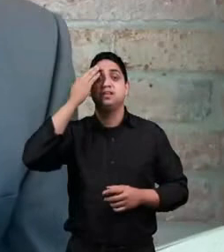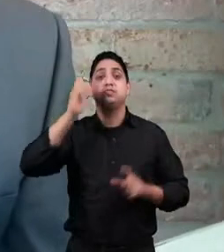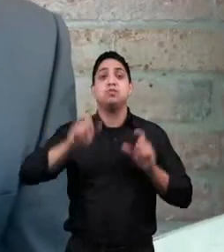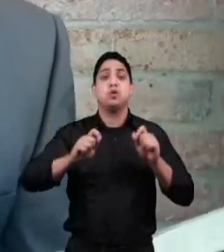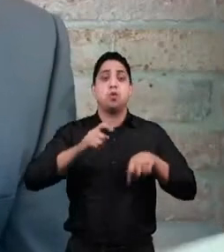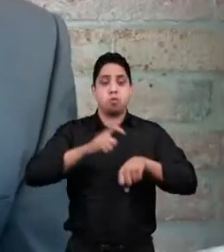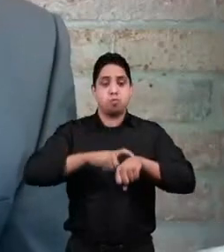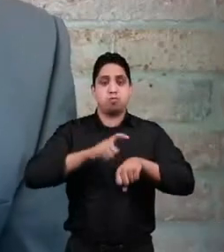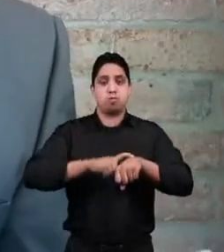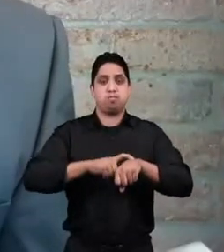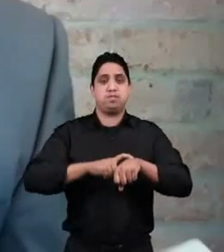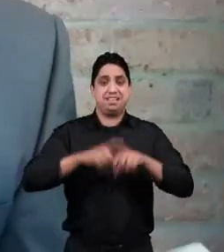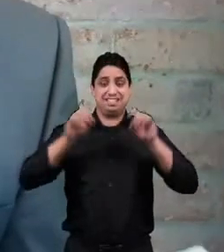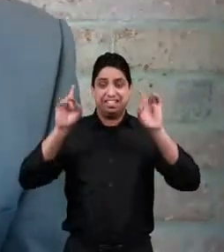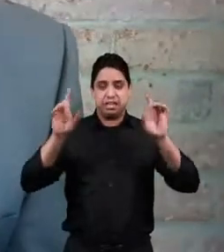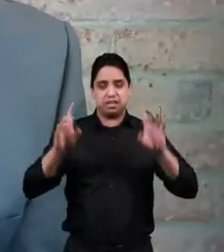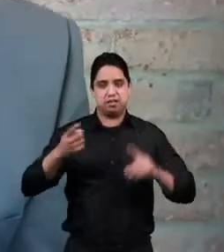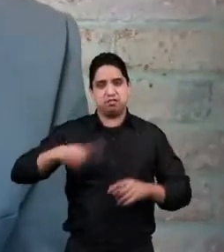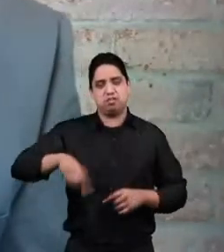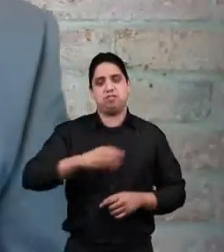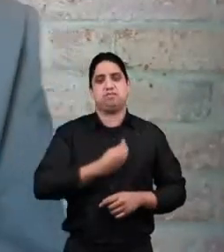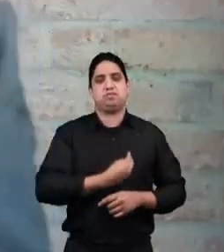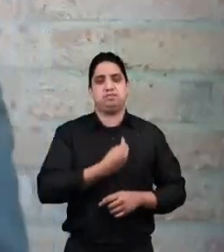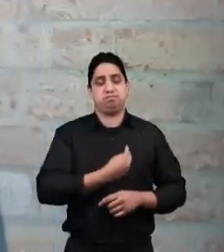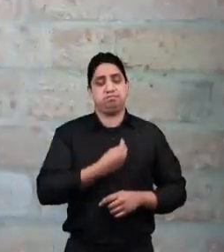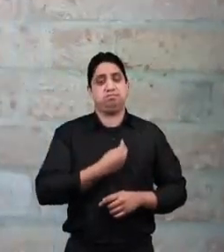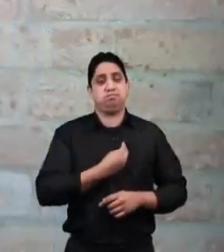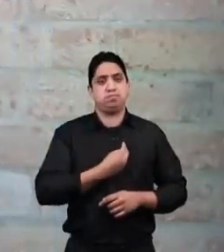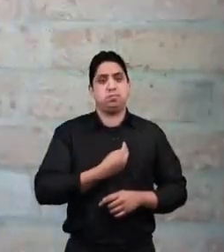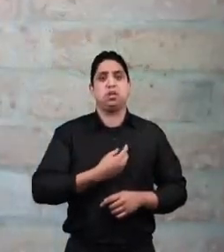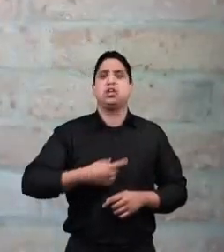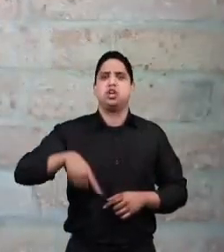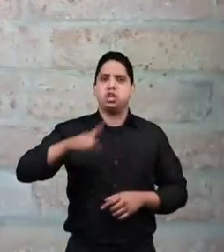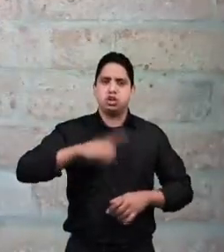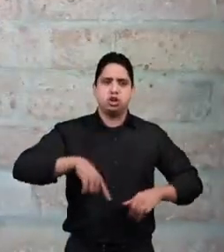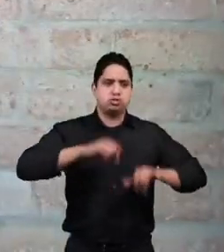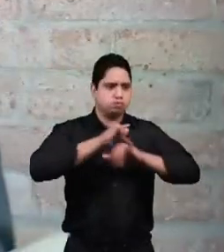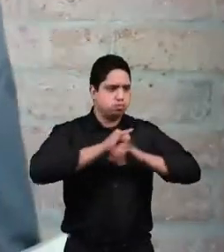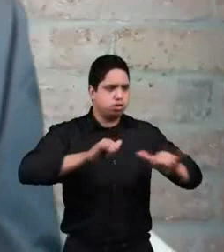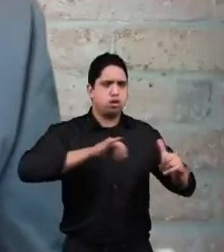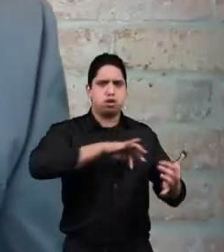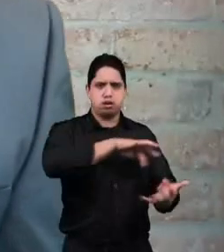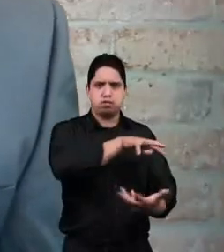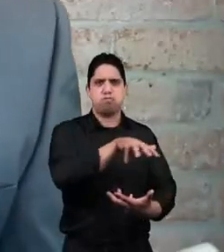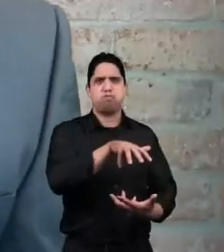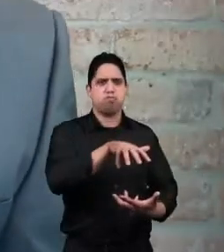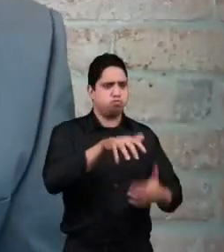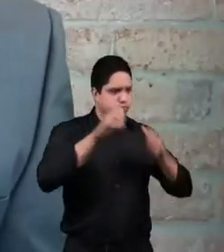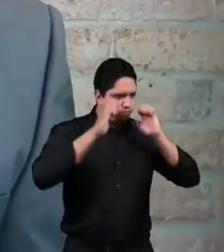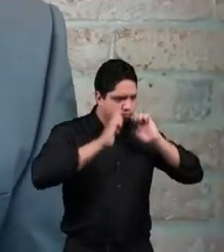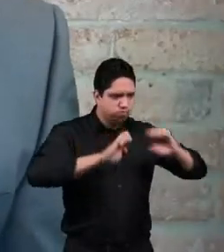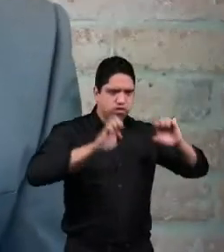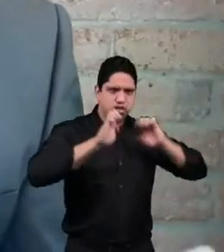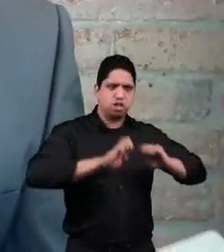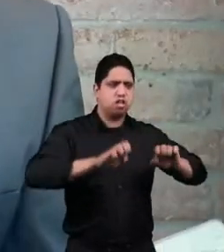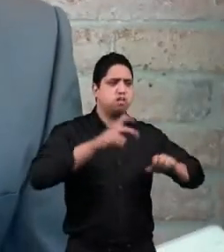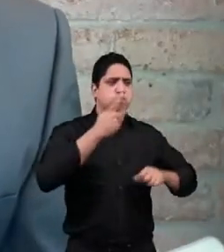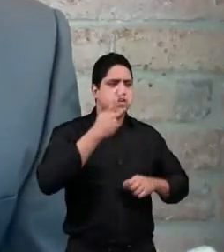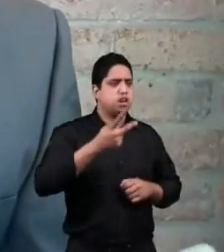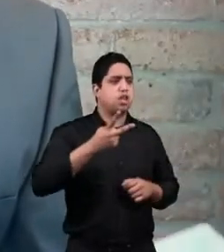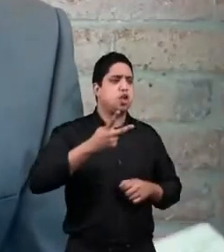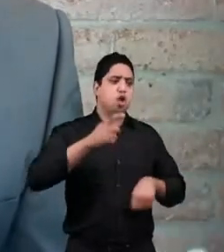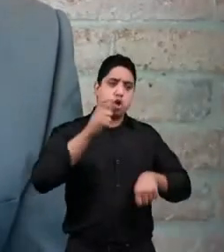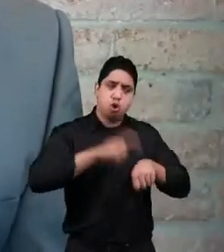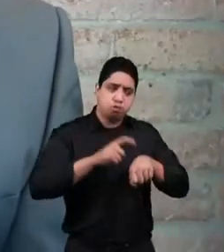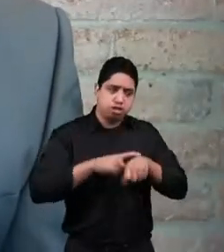now discerns the moment that is so special for her. And we tell everybody here who listens to